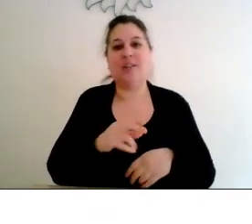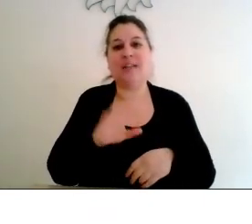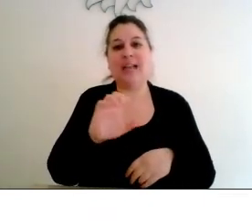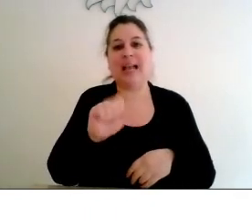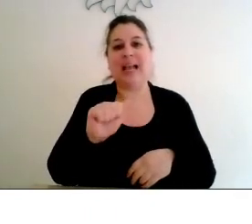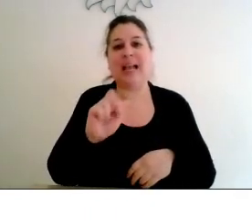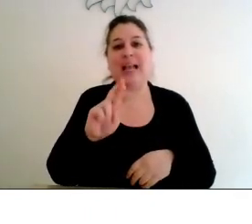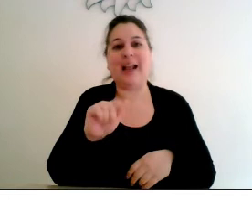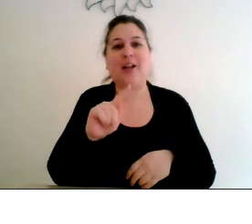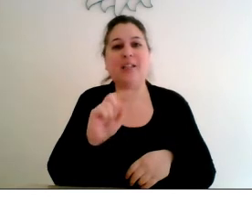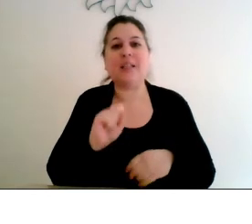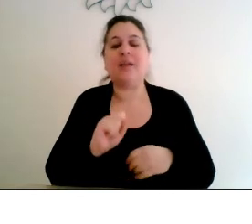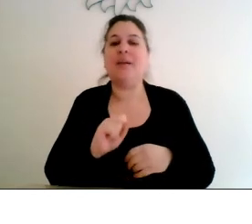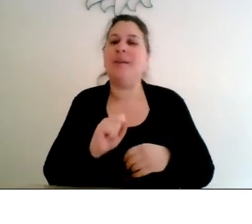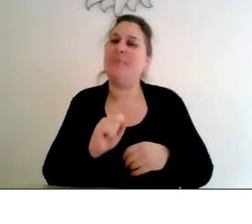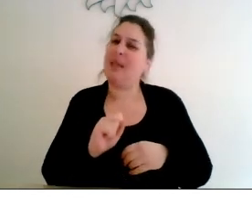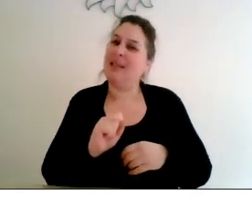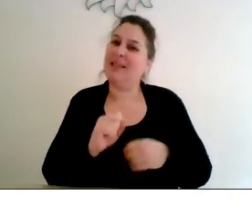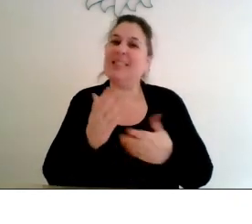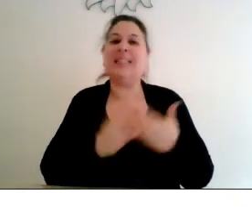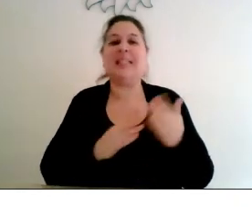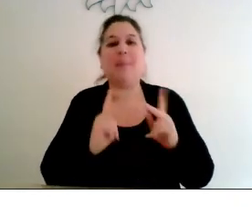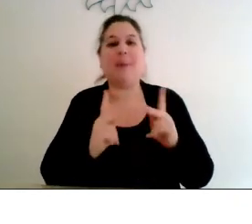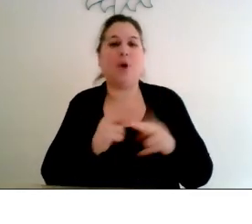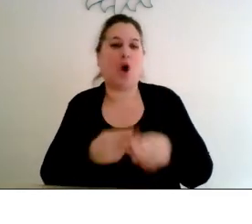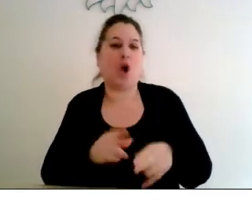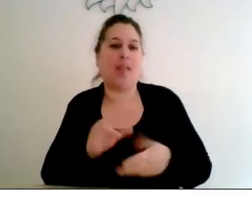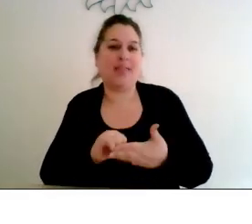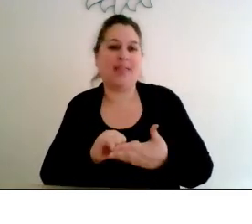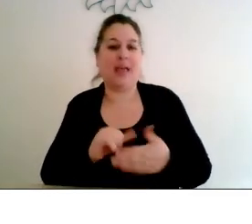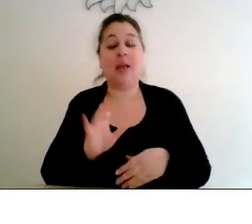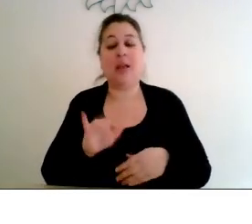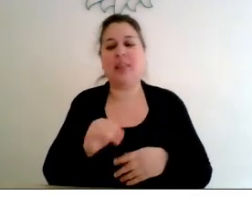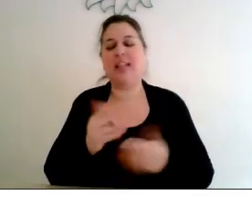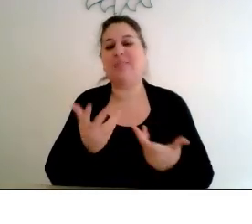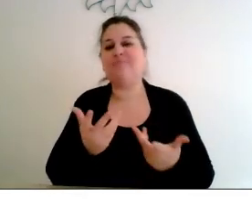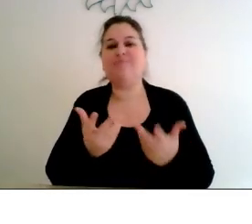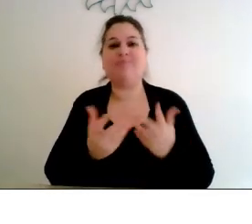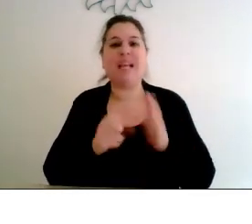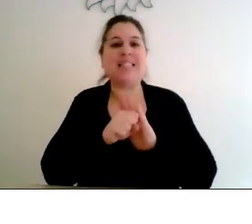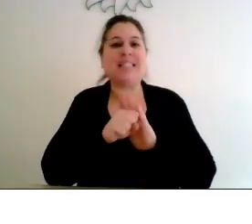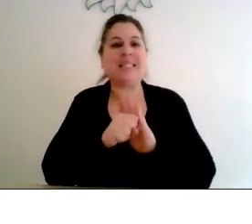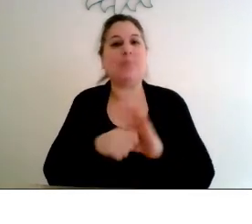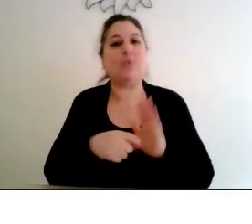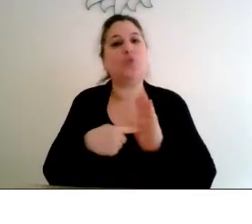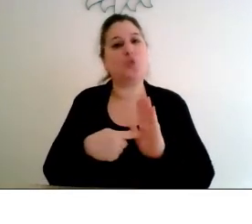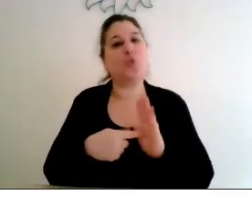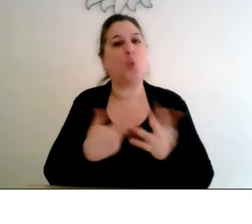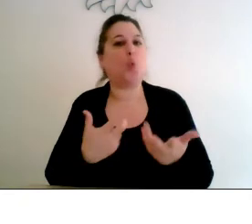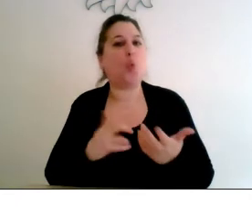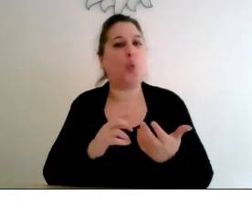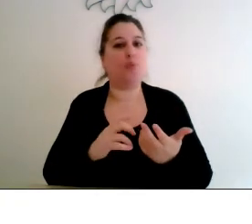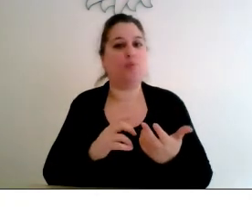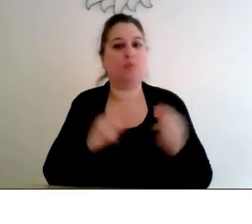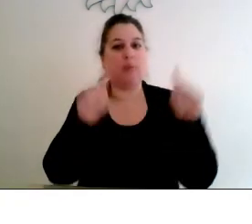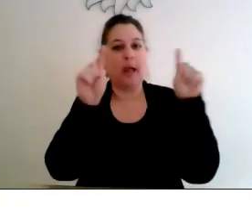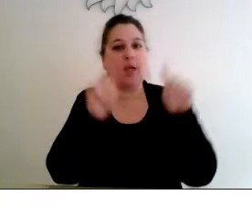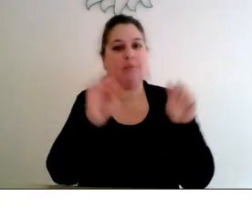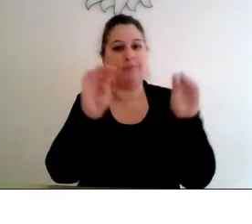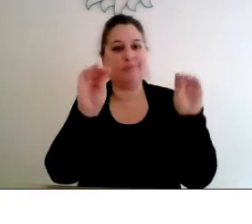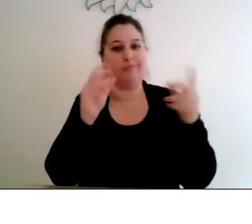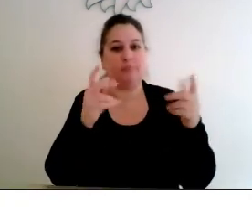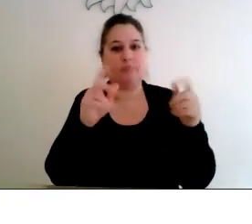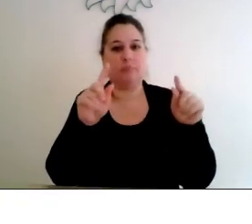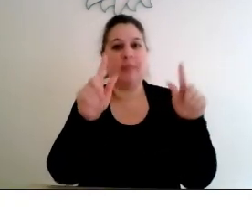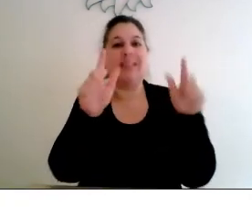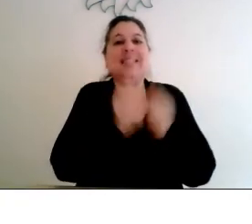last. Previously, I mentioned that I might be doing an arrow to show what I did before so that we can know, oh, where did 35 come from? Oh,